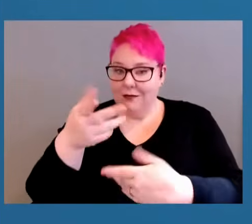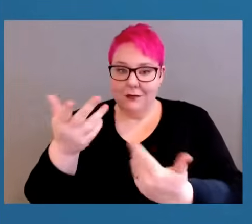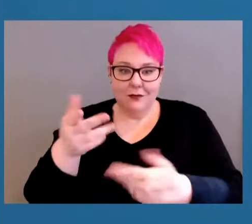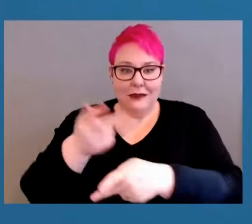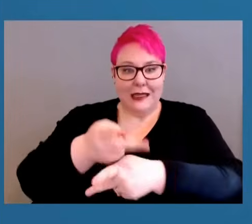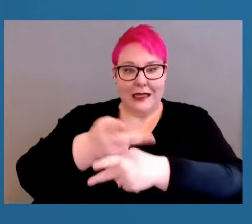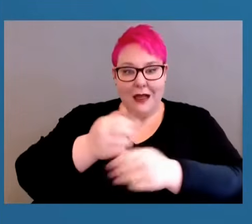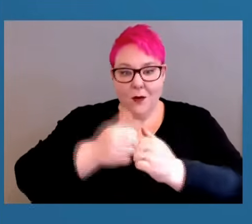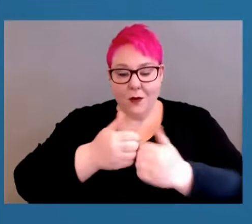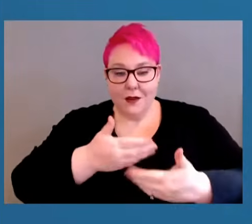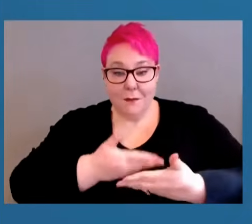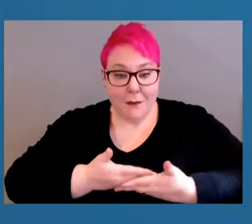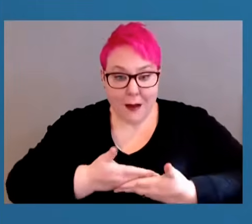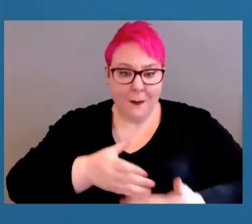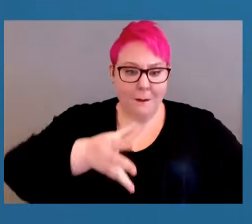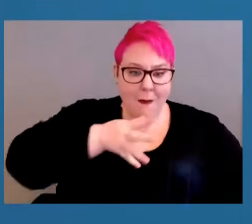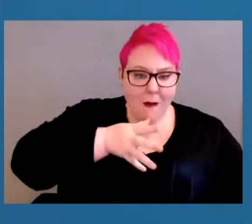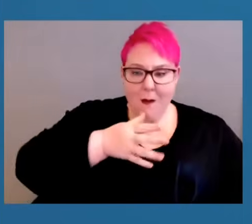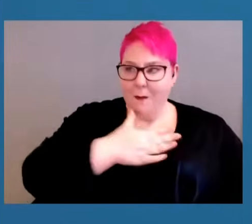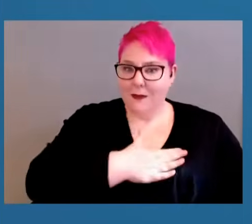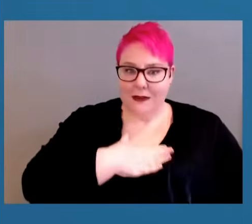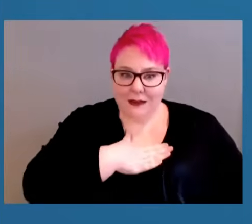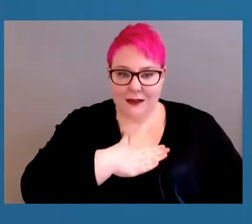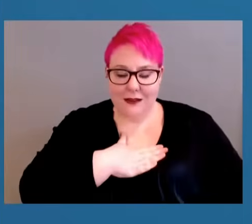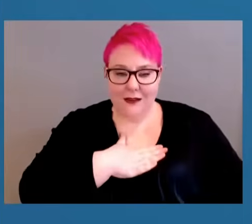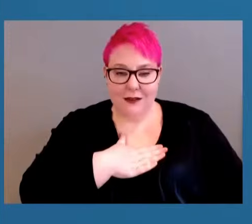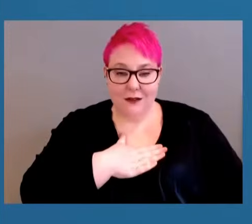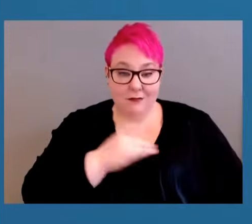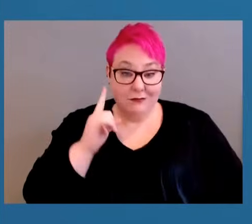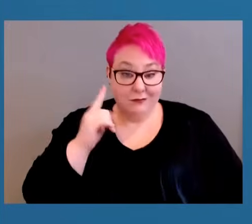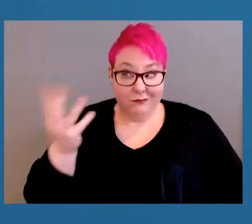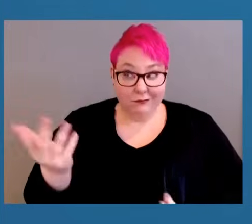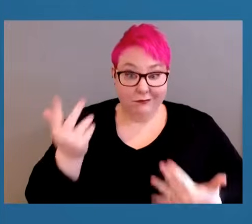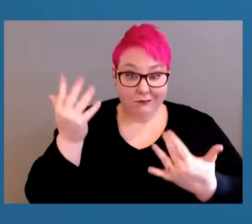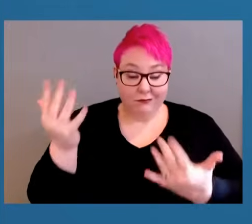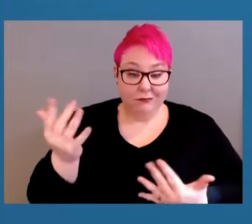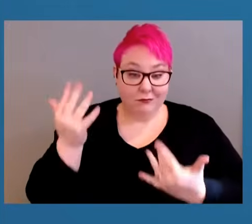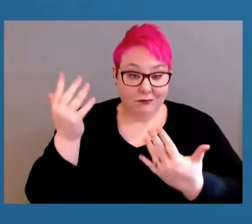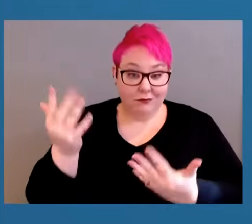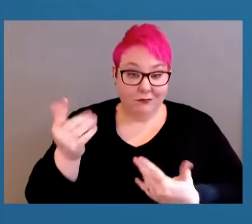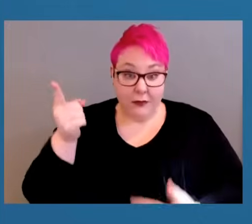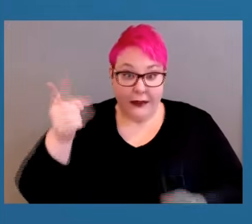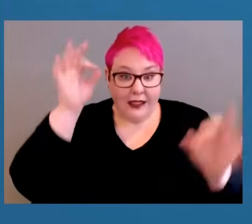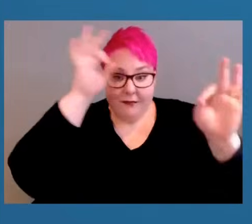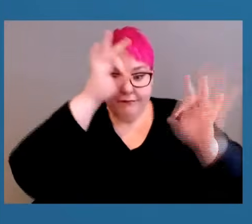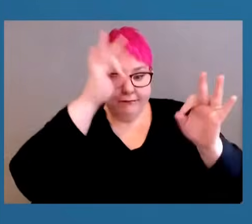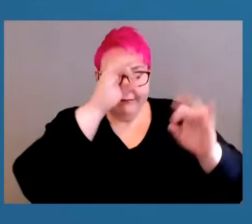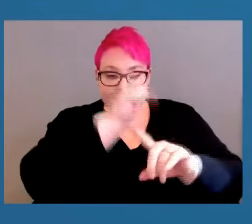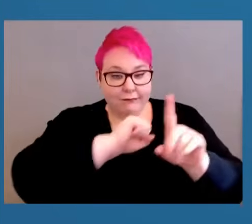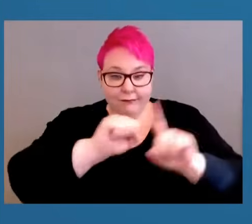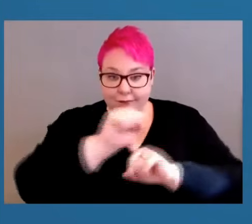babies? I'm still waiting to hear back. He was not familiar with the circumstances.